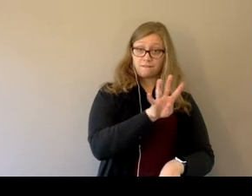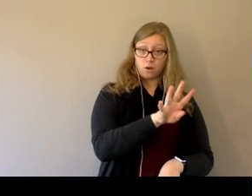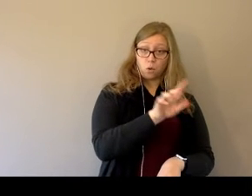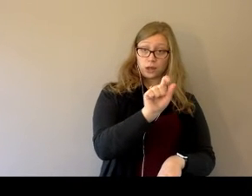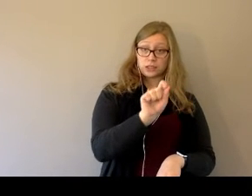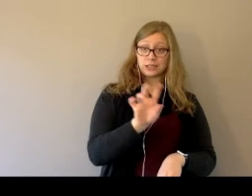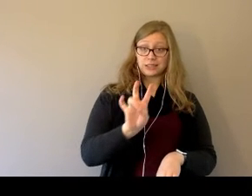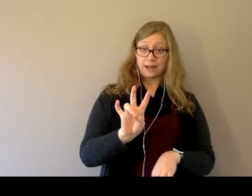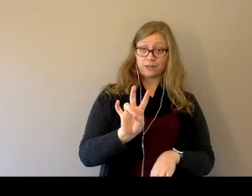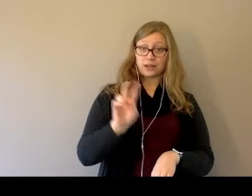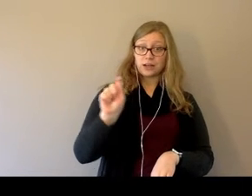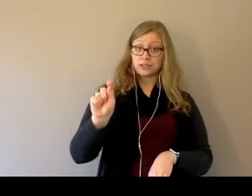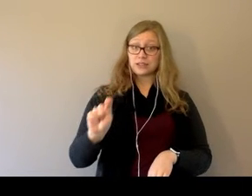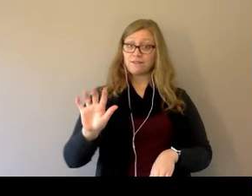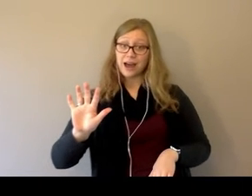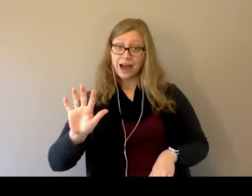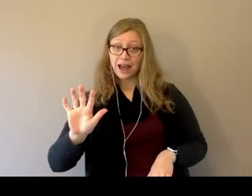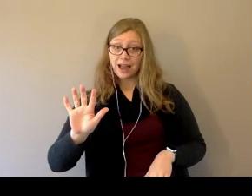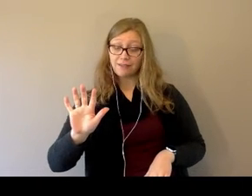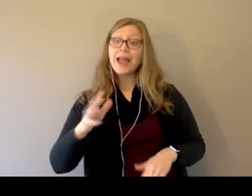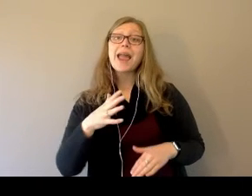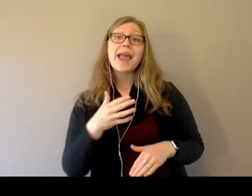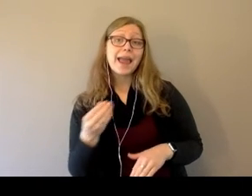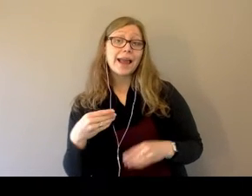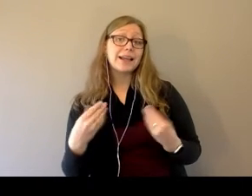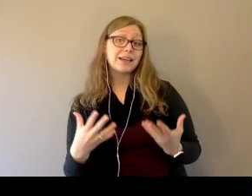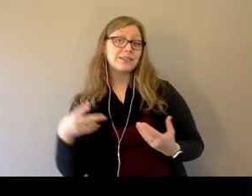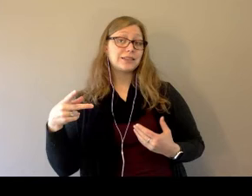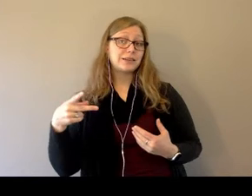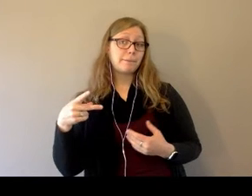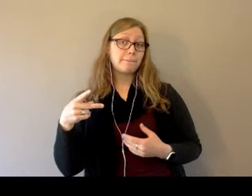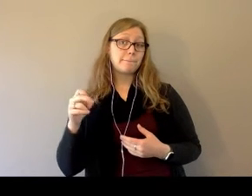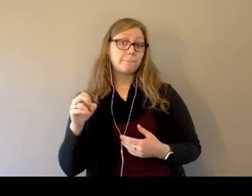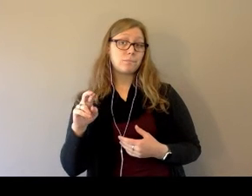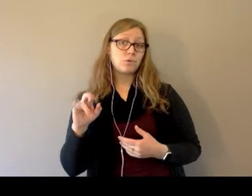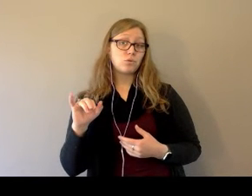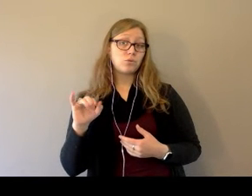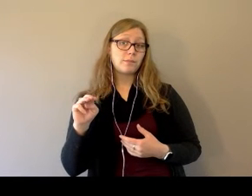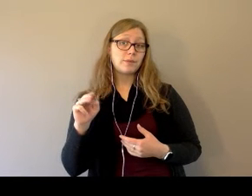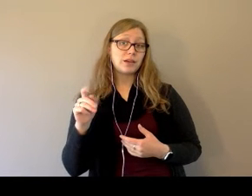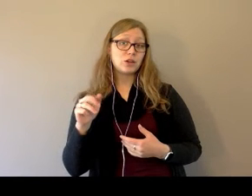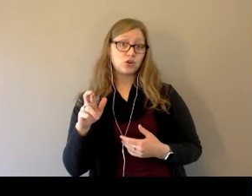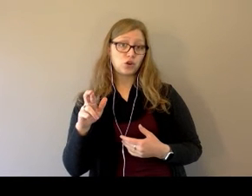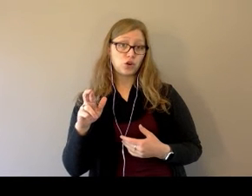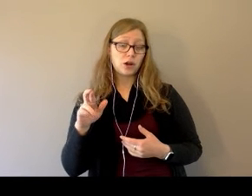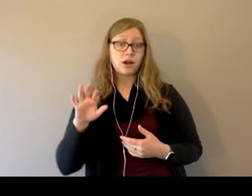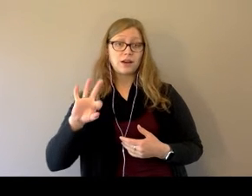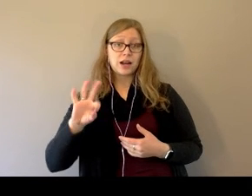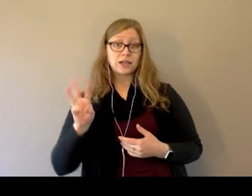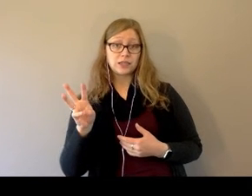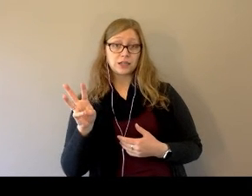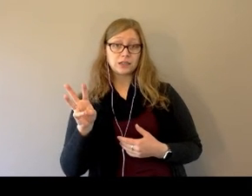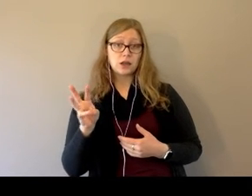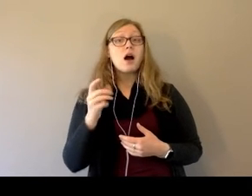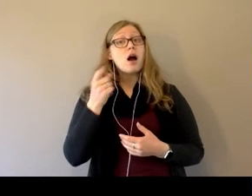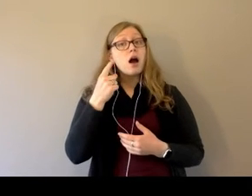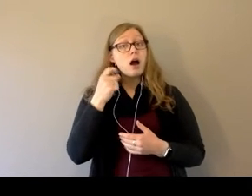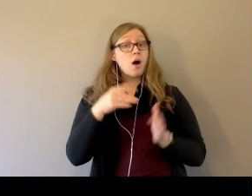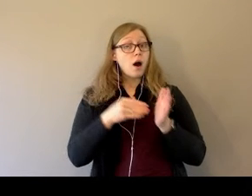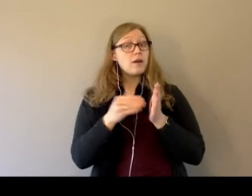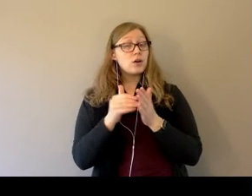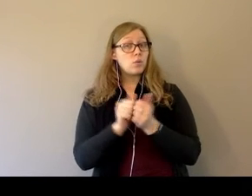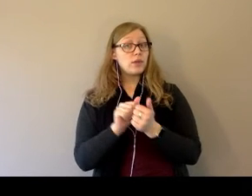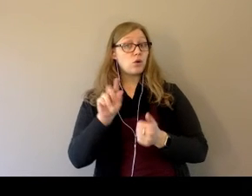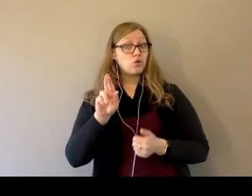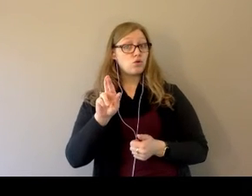Now, when you have a ratio, it is oftentimes a reduced ratio. So for example, in